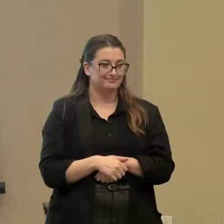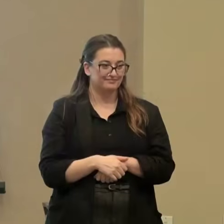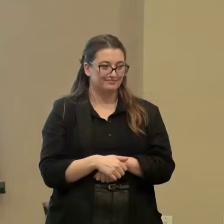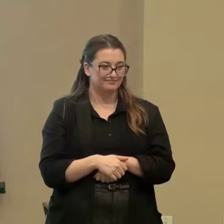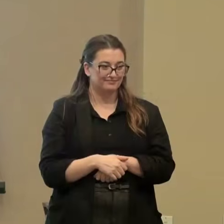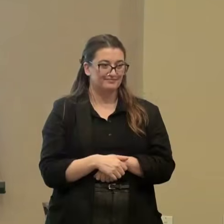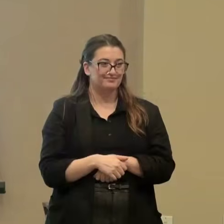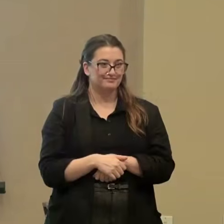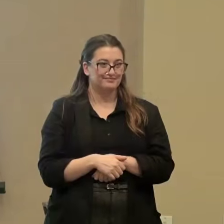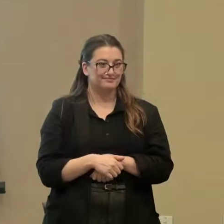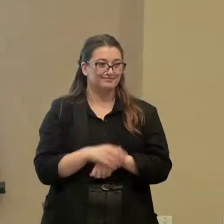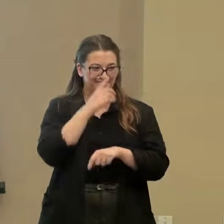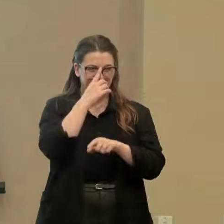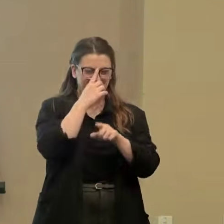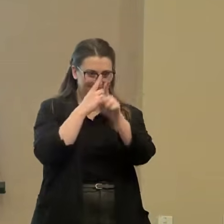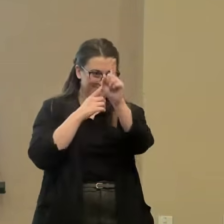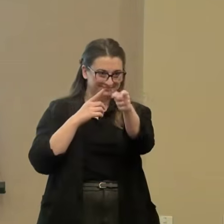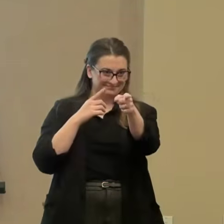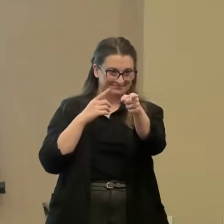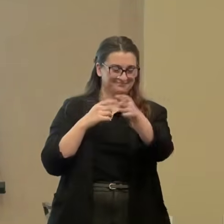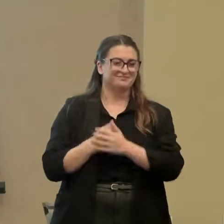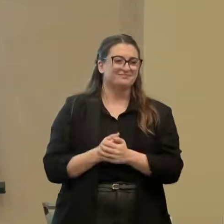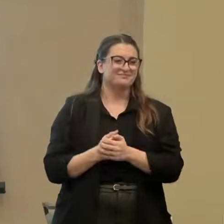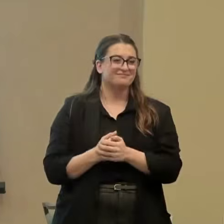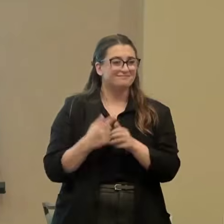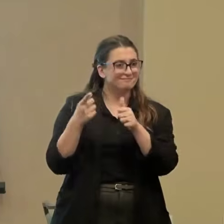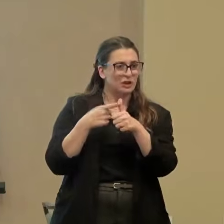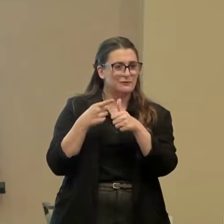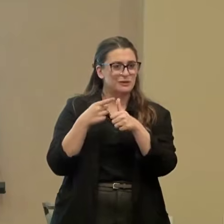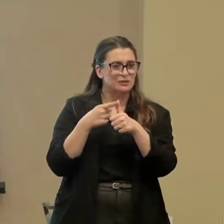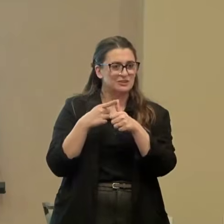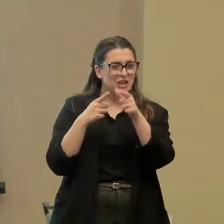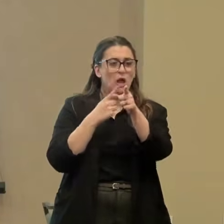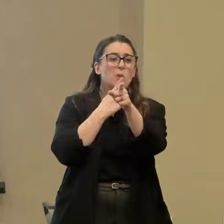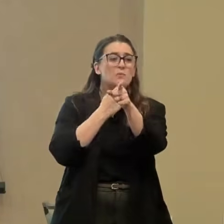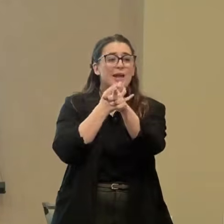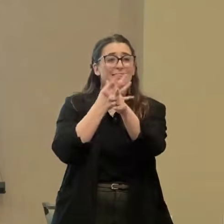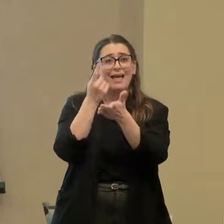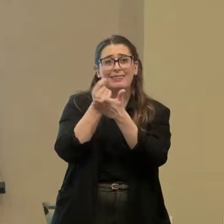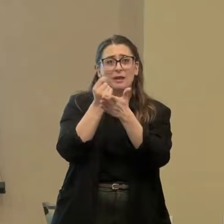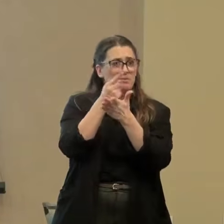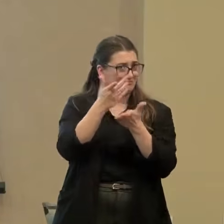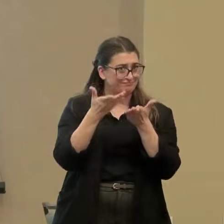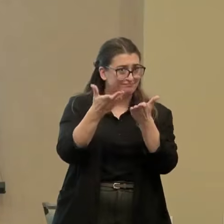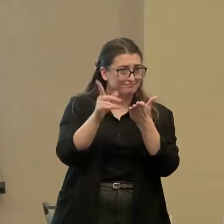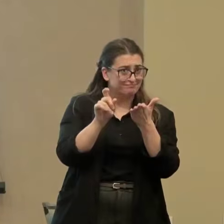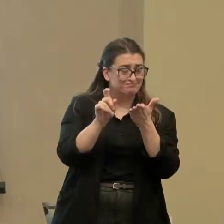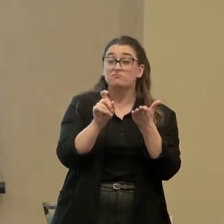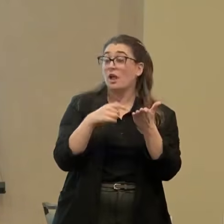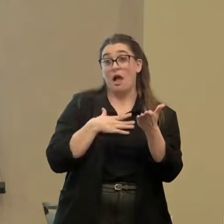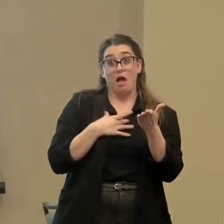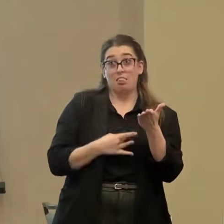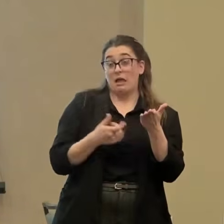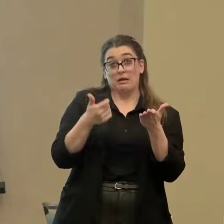I have a couple of questions. First off, what do you think of red light therapy? I like red light